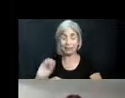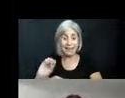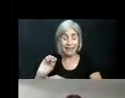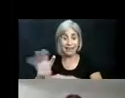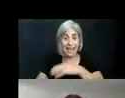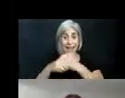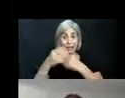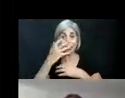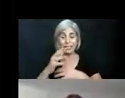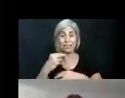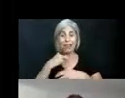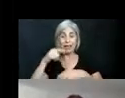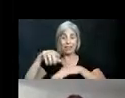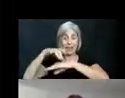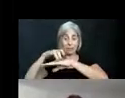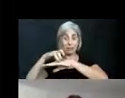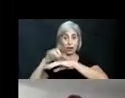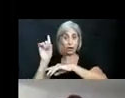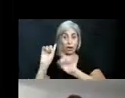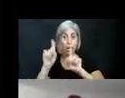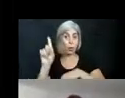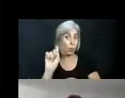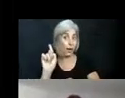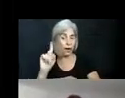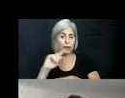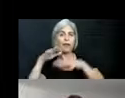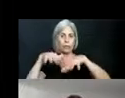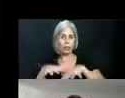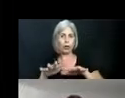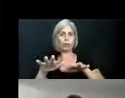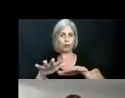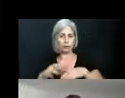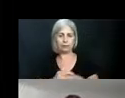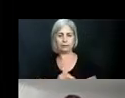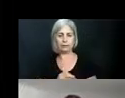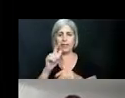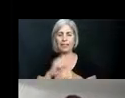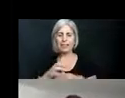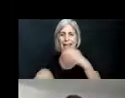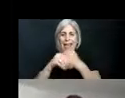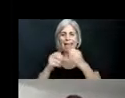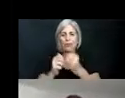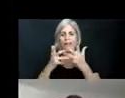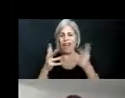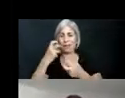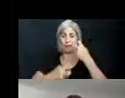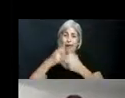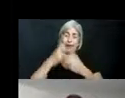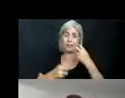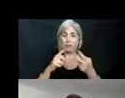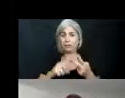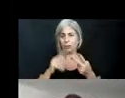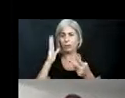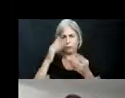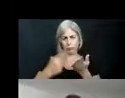trapping in our atmosphere goes into the oceans. And this contributes to a lot of different issues, which we'll talk about